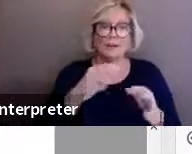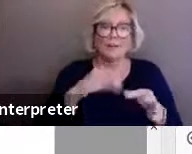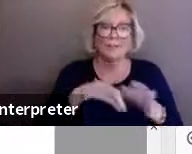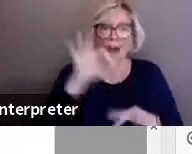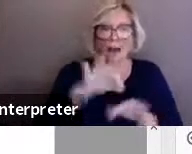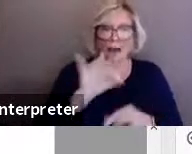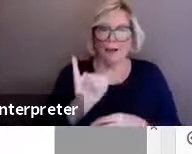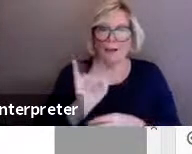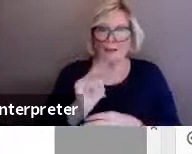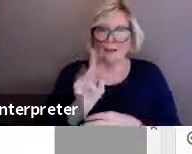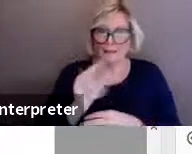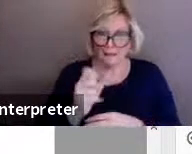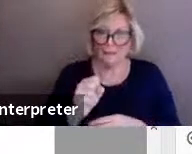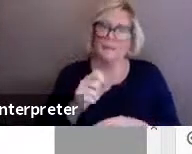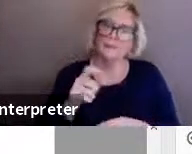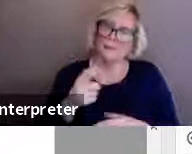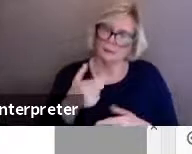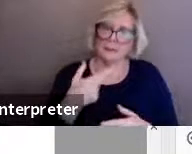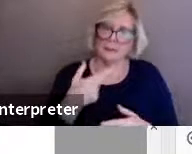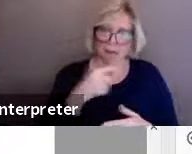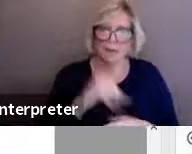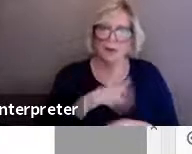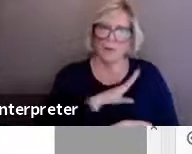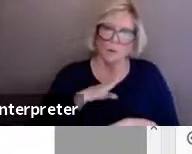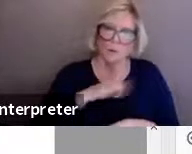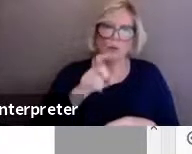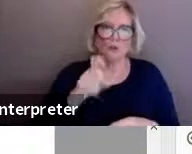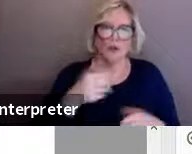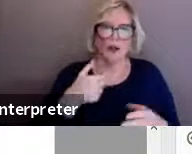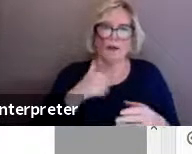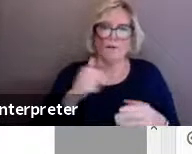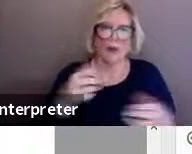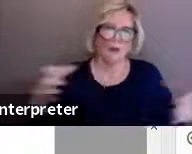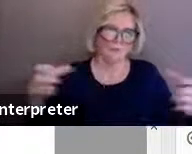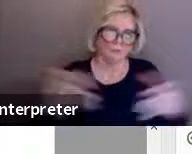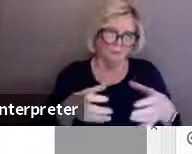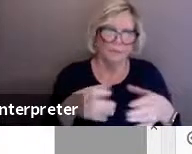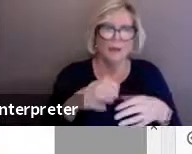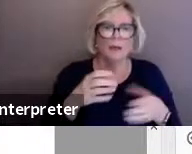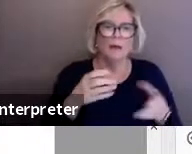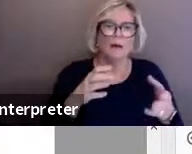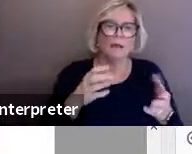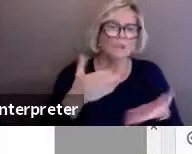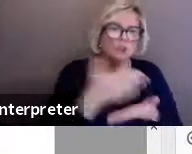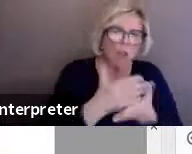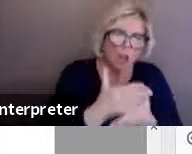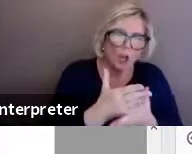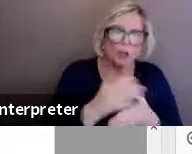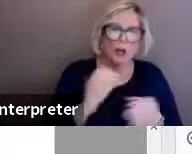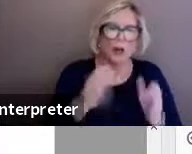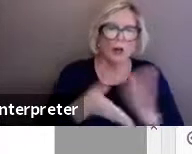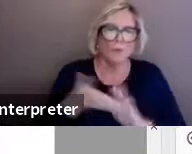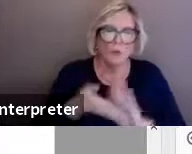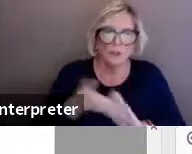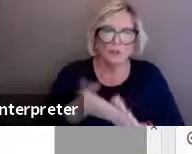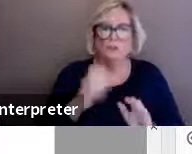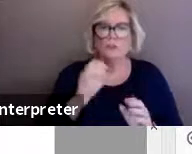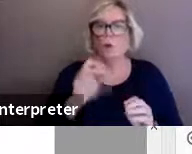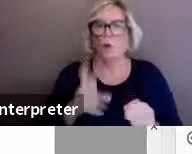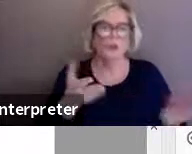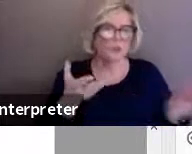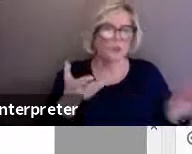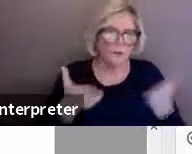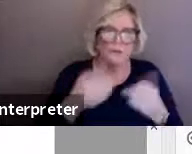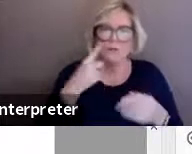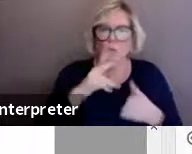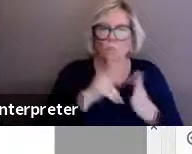the boards themselves should look at some sort of collective shared services or shared operations for projects like these and for